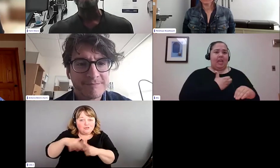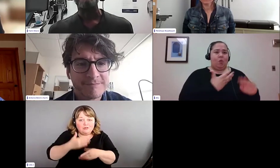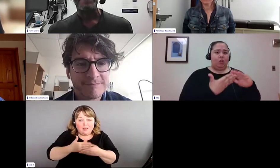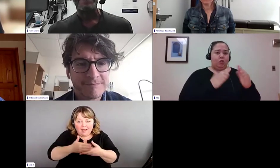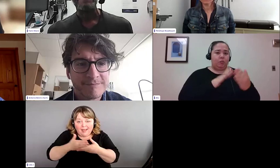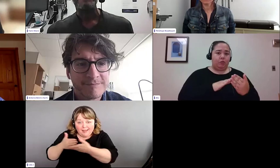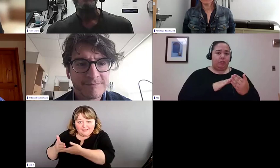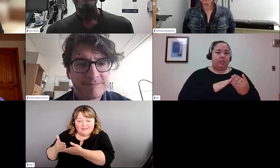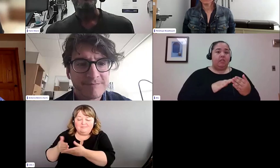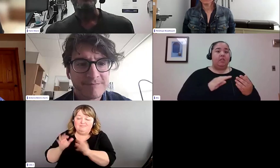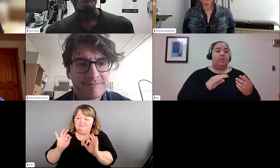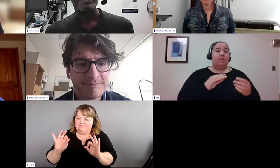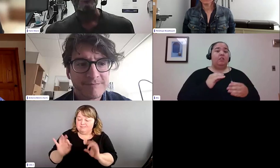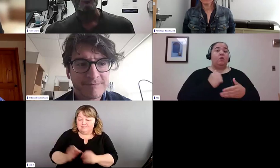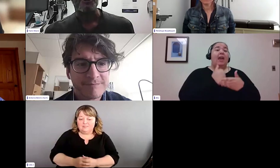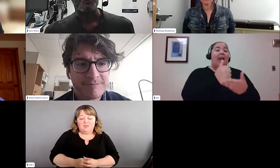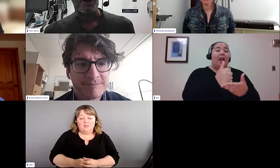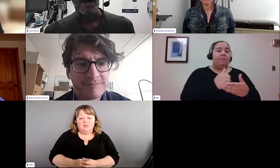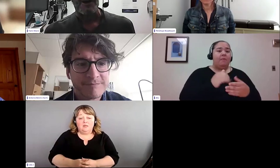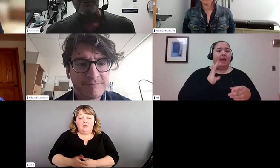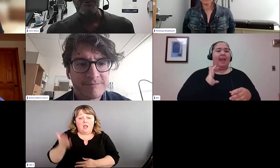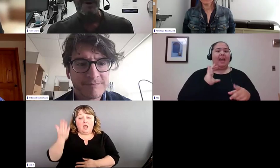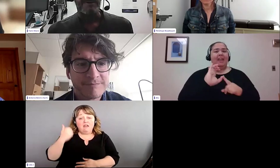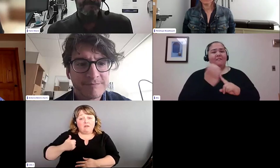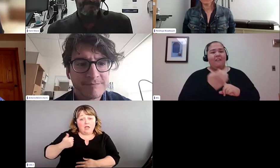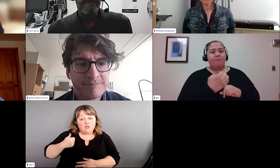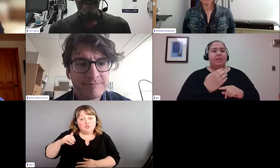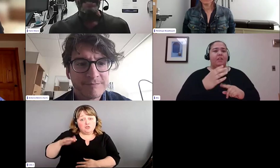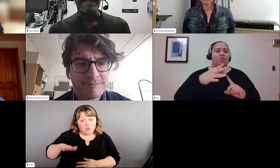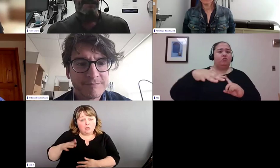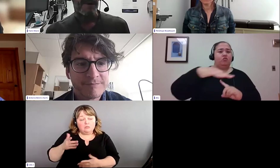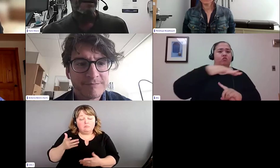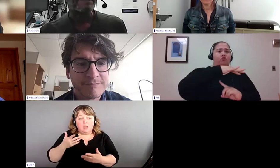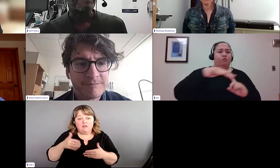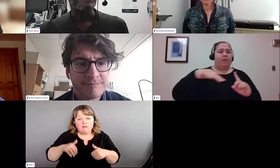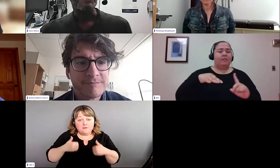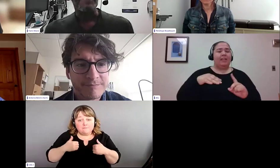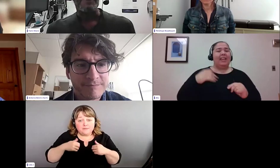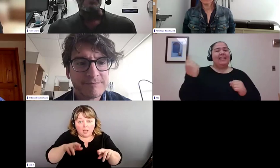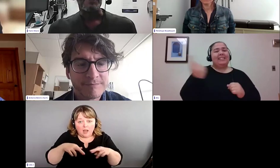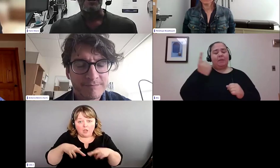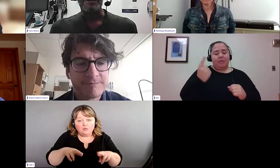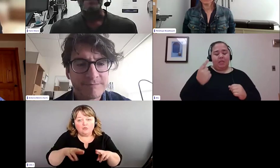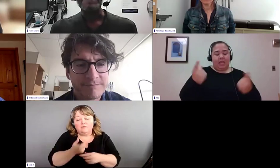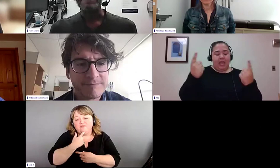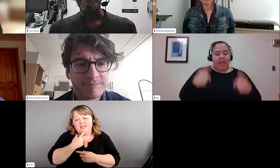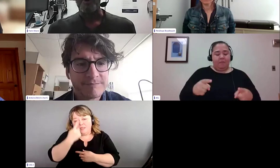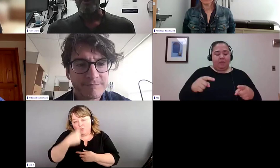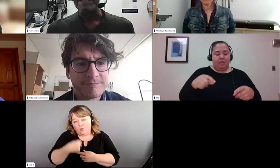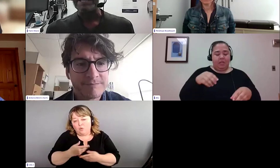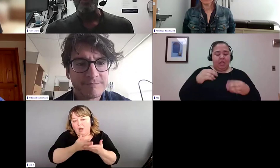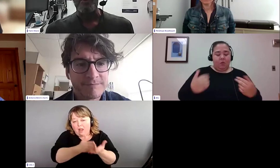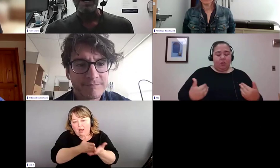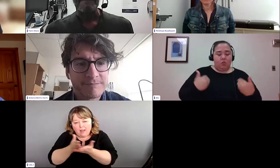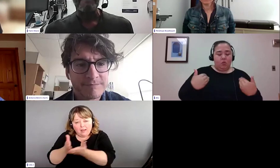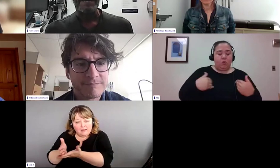our environment, our surroundings. And it's something that I did when I was a youth in the streets. I did it